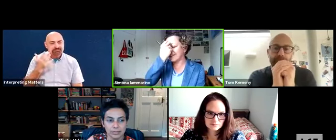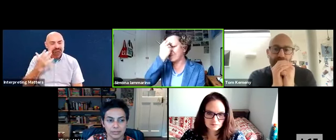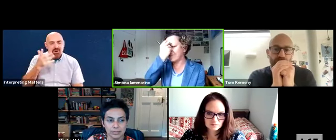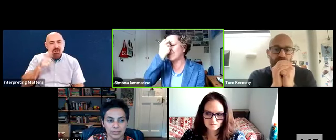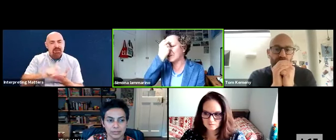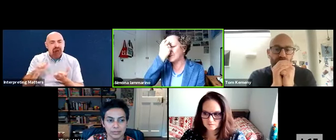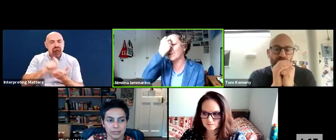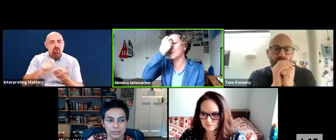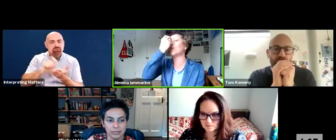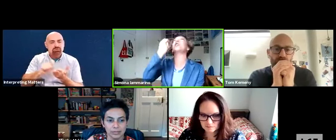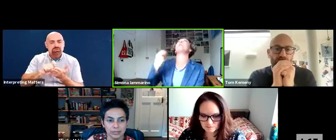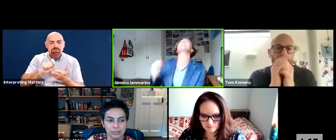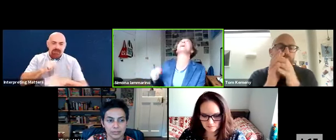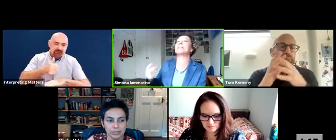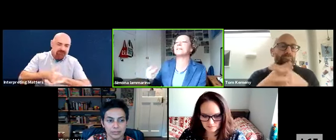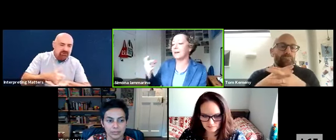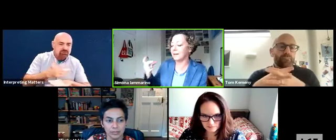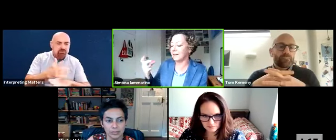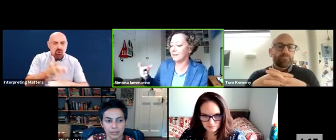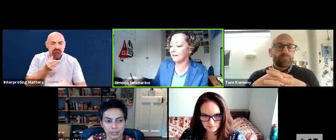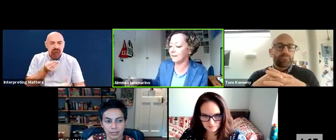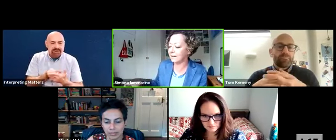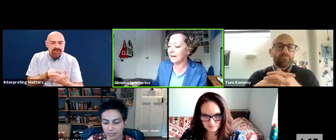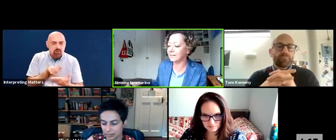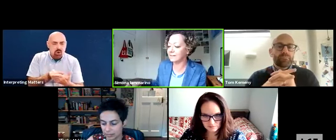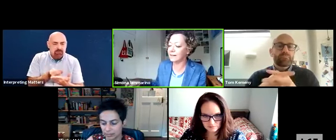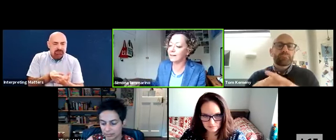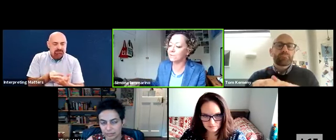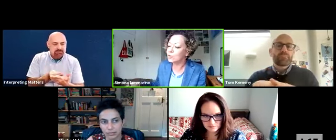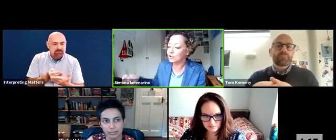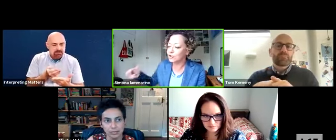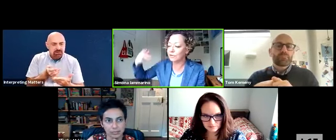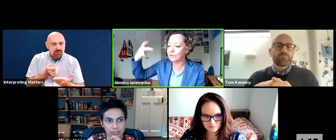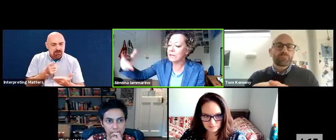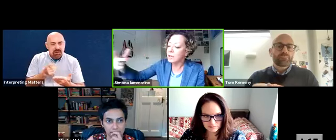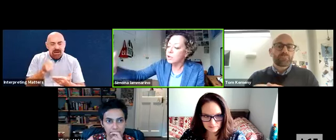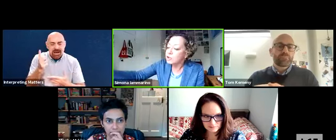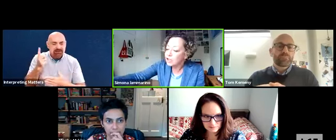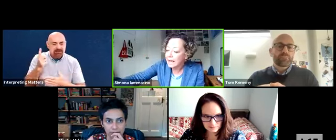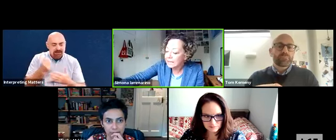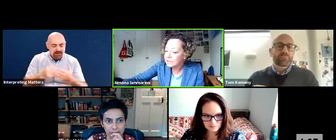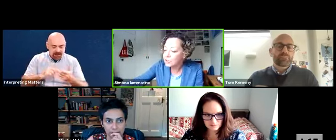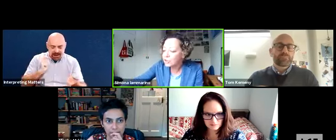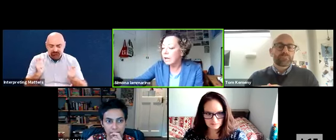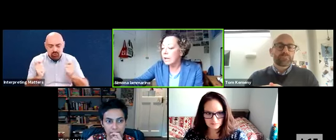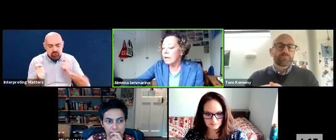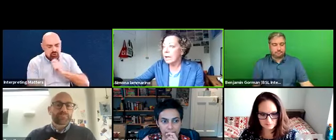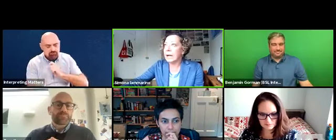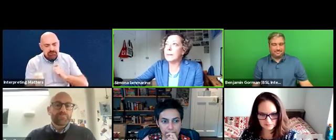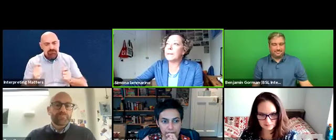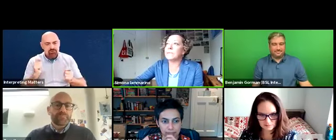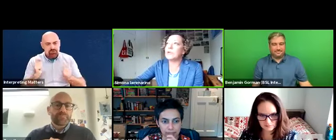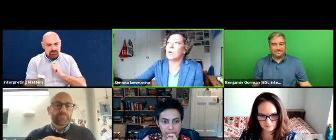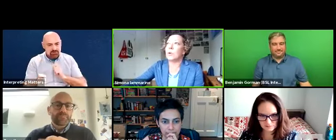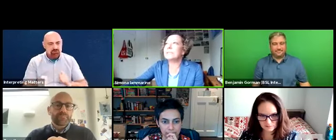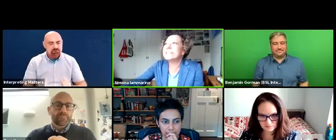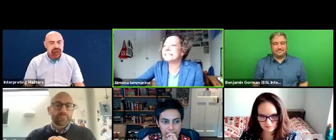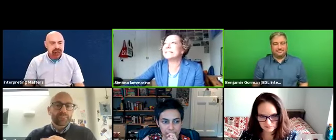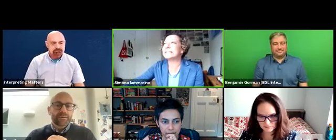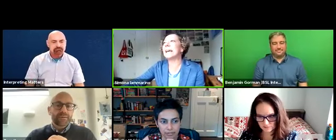wrote the foundation of economics and evolutionary change,